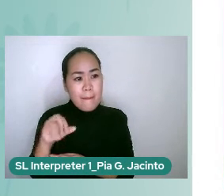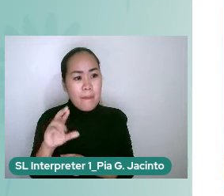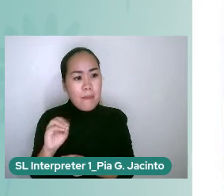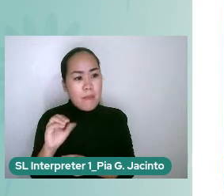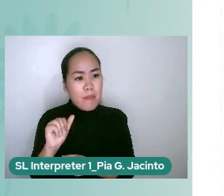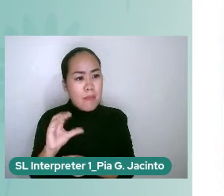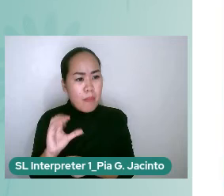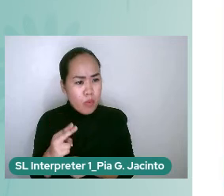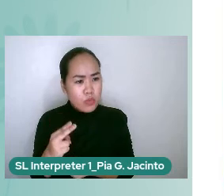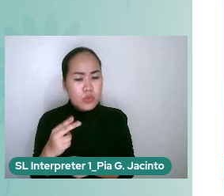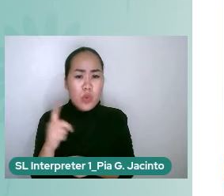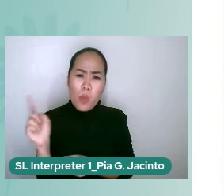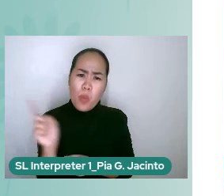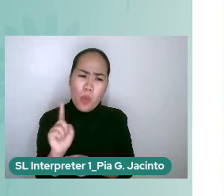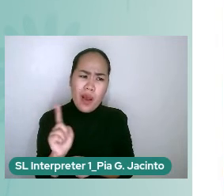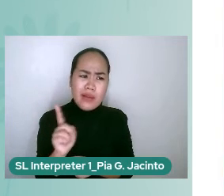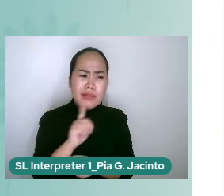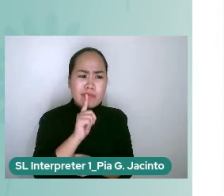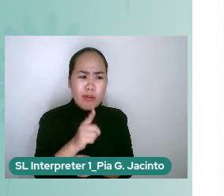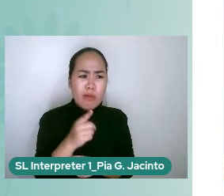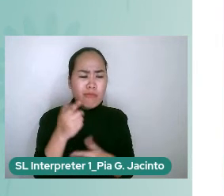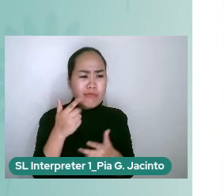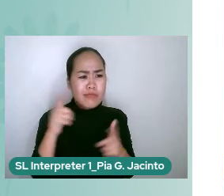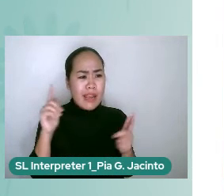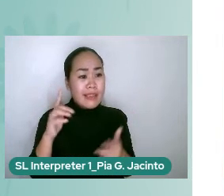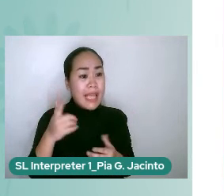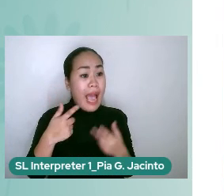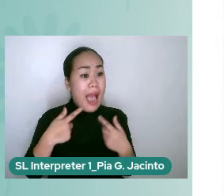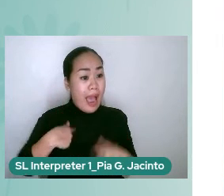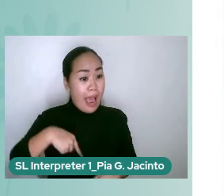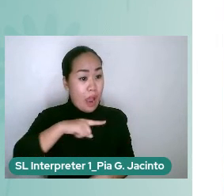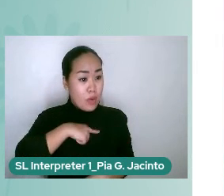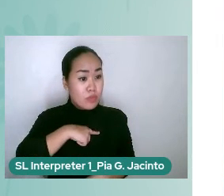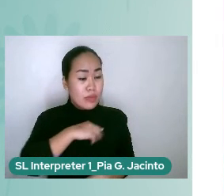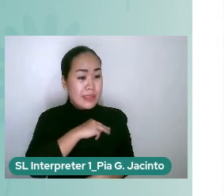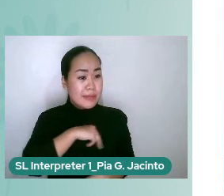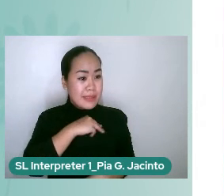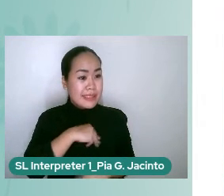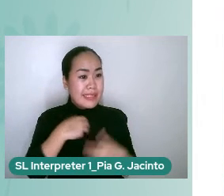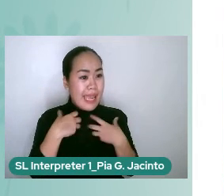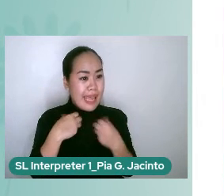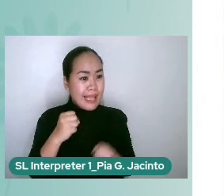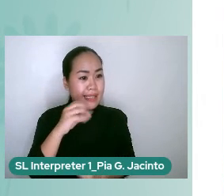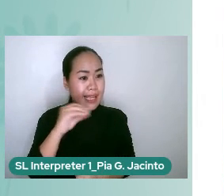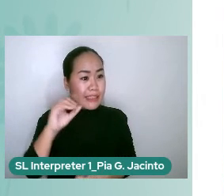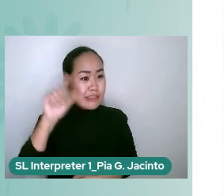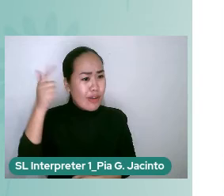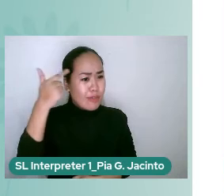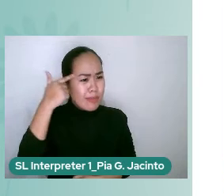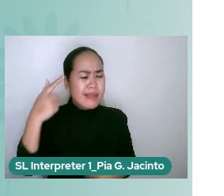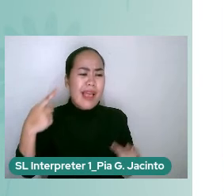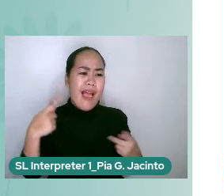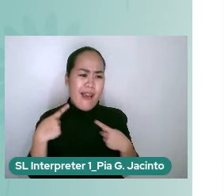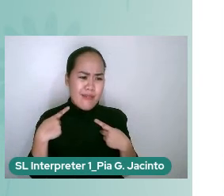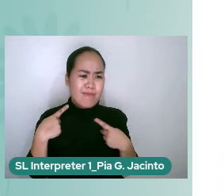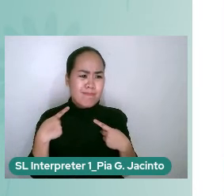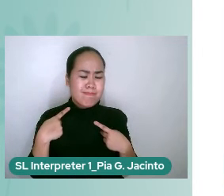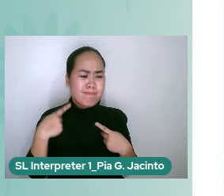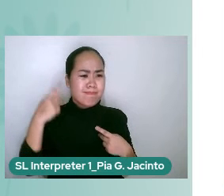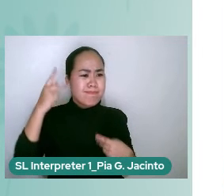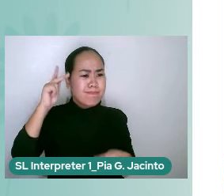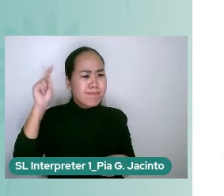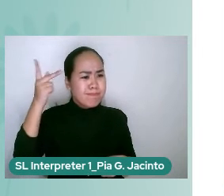is that our Ministry of Health and our government has had the political will to do this, and we've come up with an action